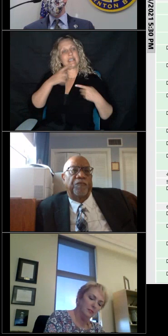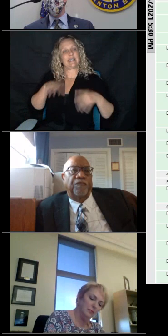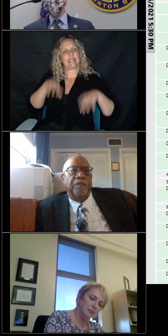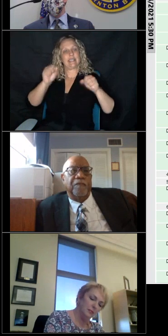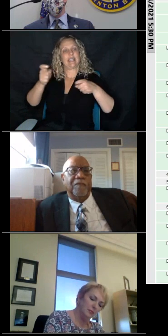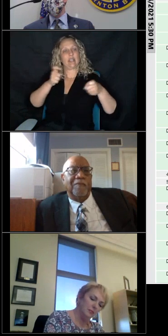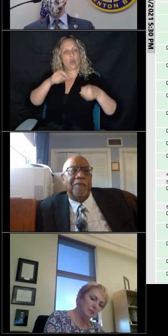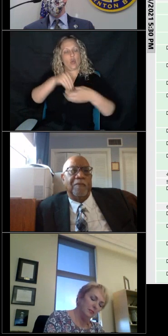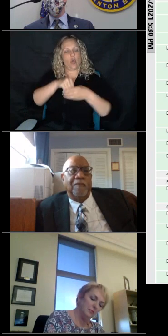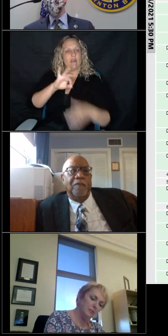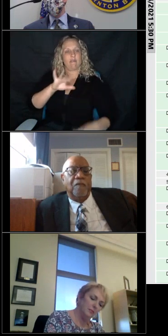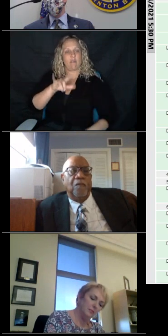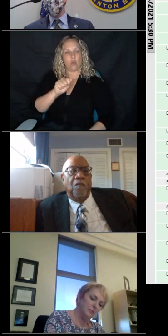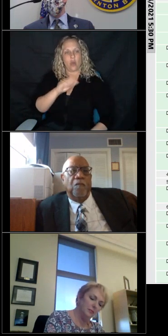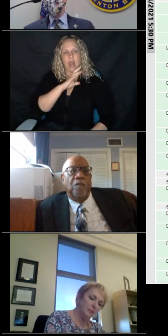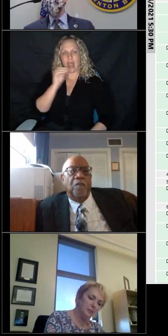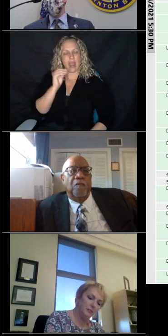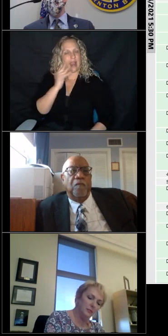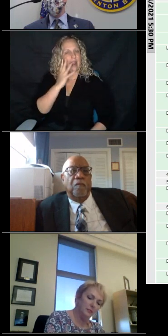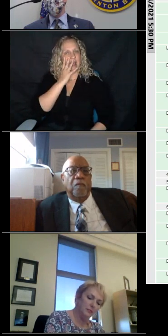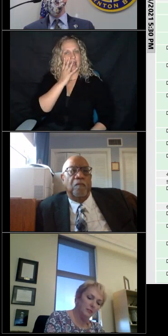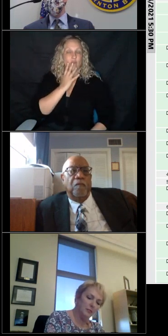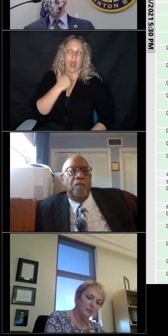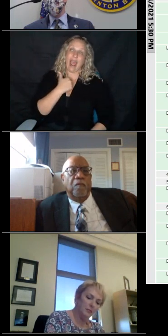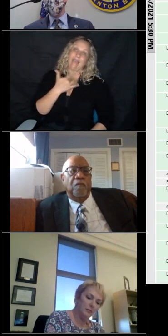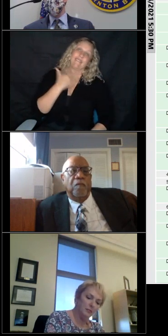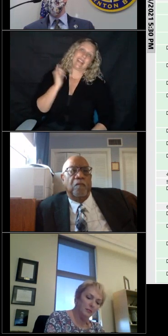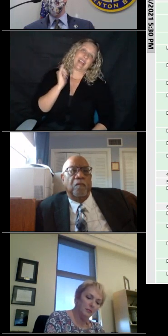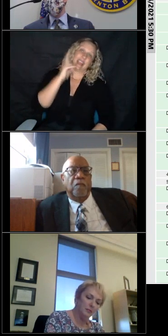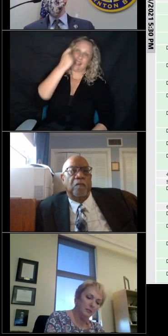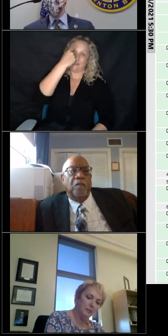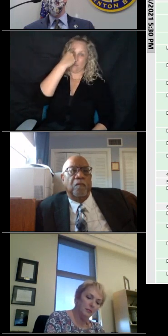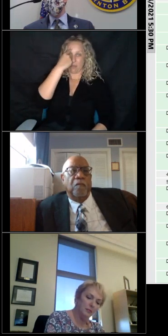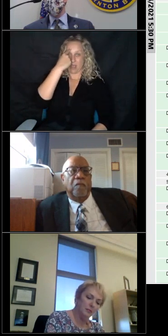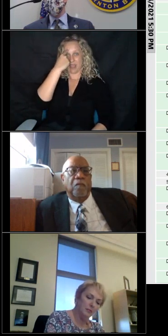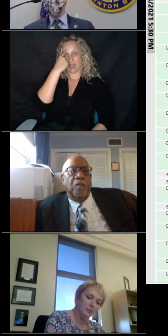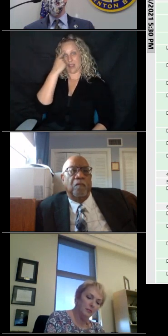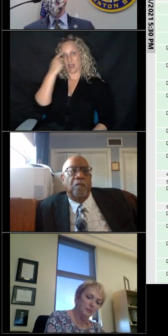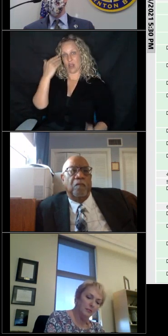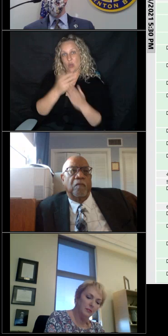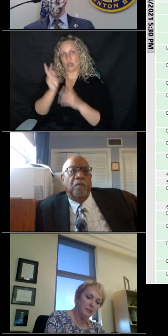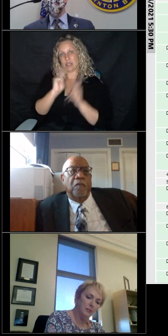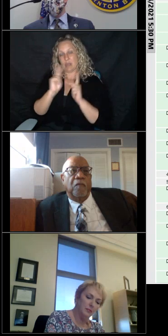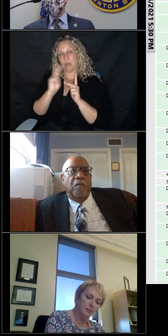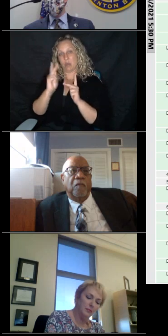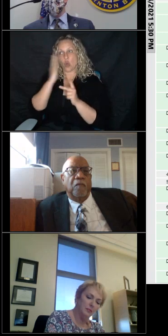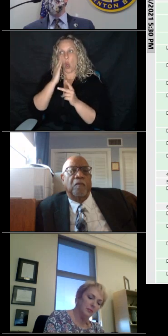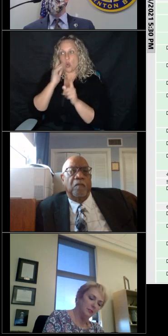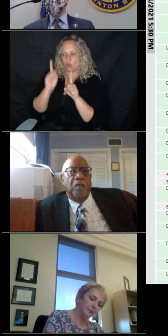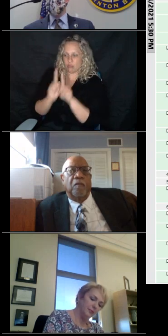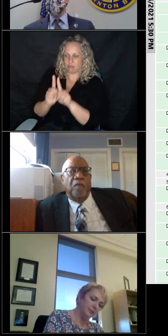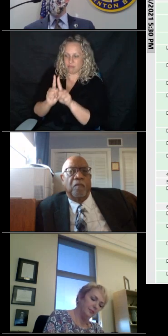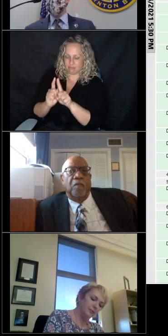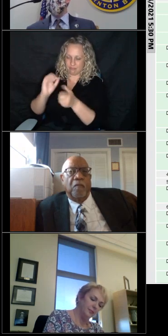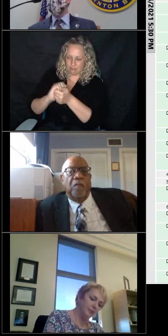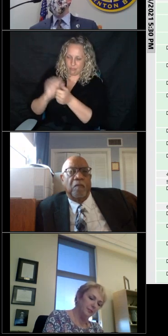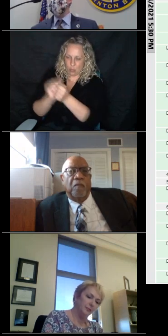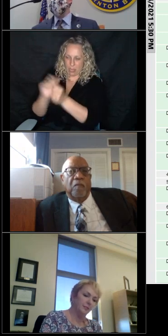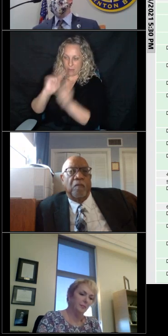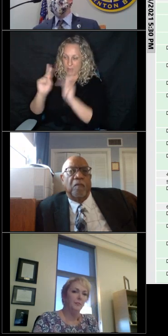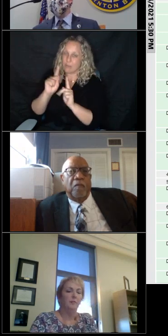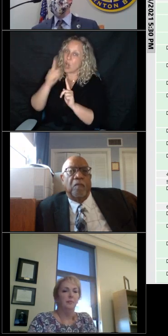Florida, and unfortunate, because I feel like government closest to the people knows what's best for the people, and I think you guys do a great job